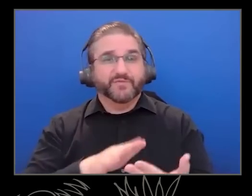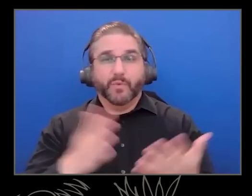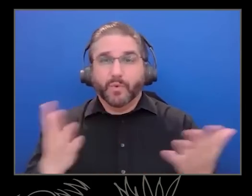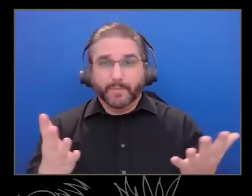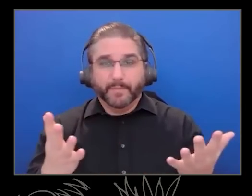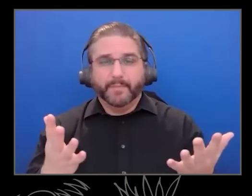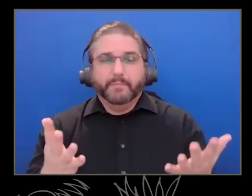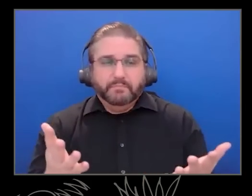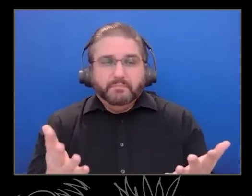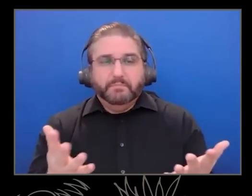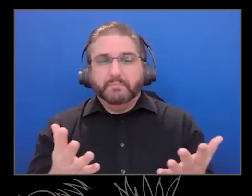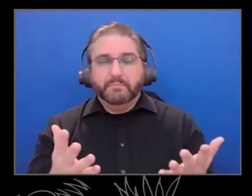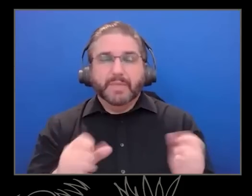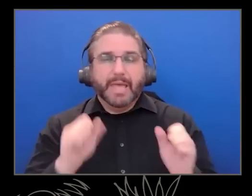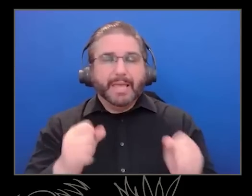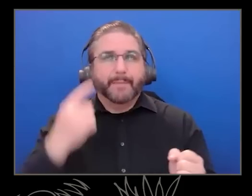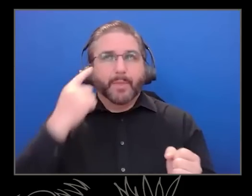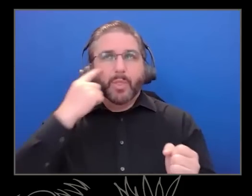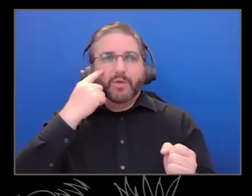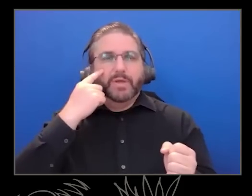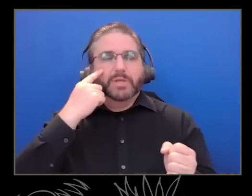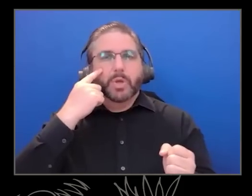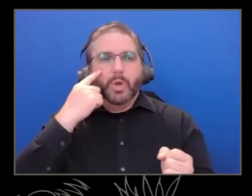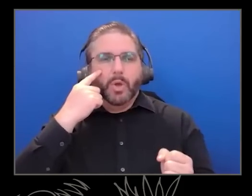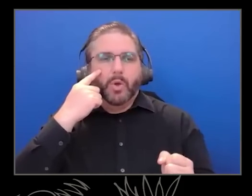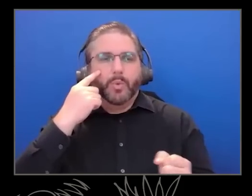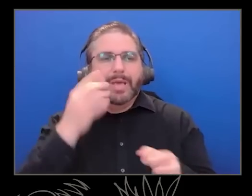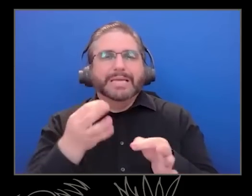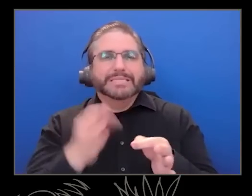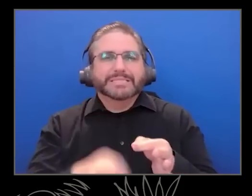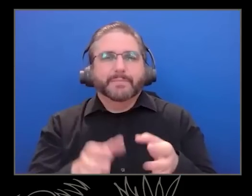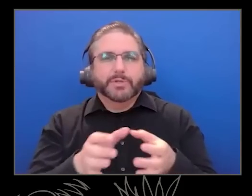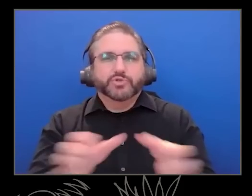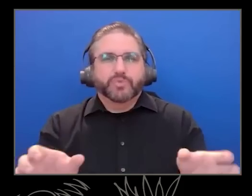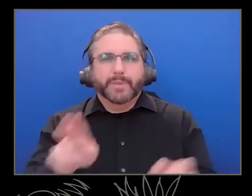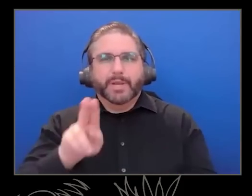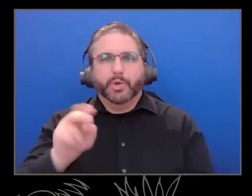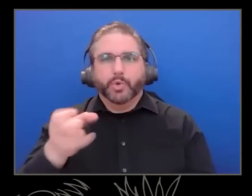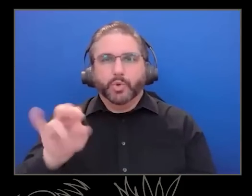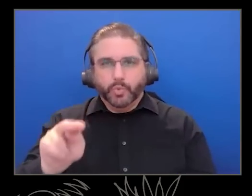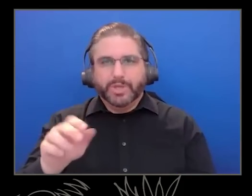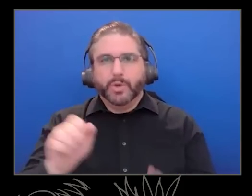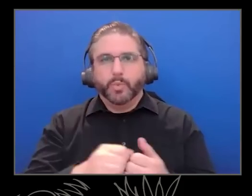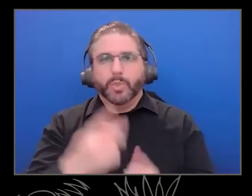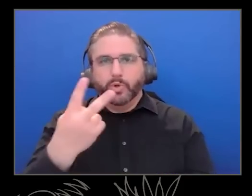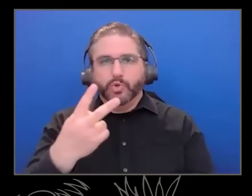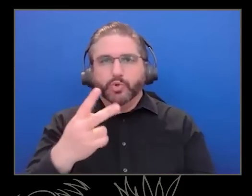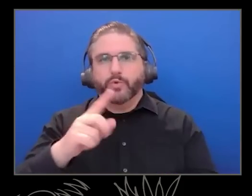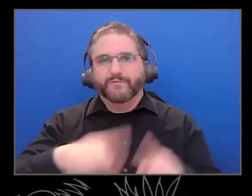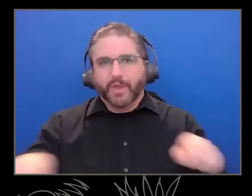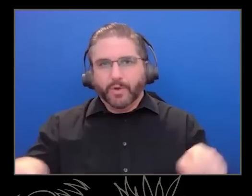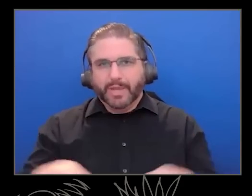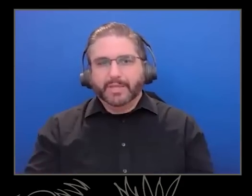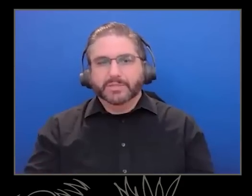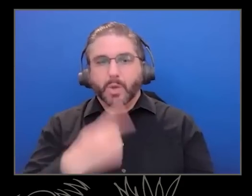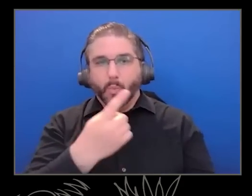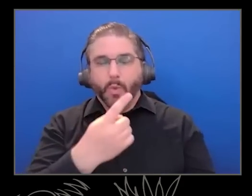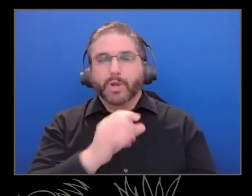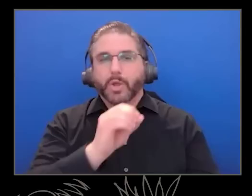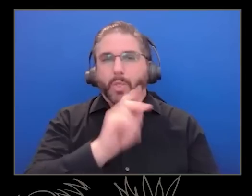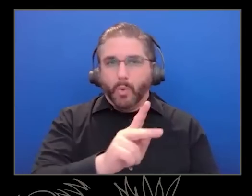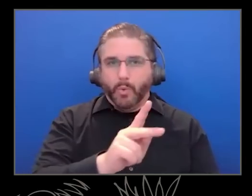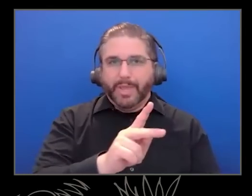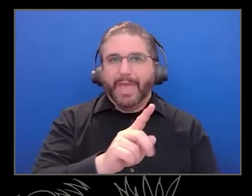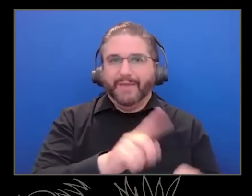it can be thought of as a simple discriminated union with 2 variants. The first variant is the OK variant. We have a